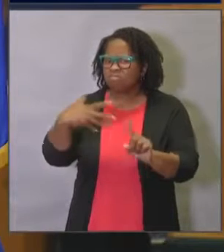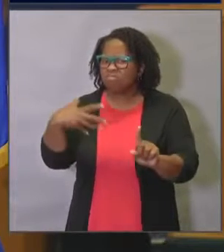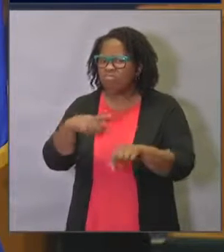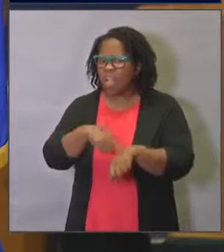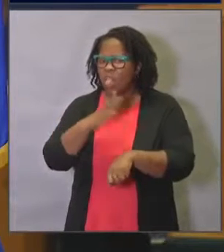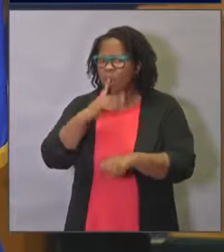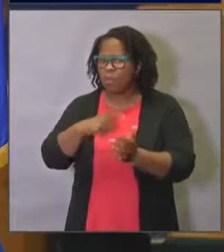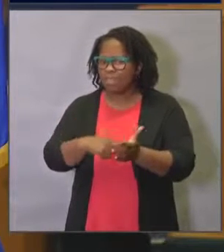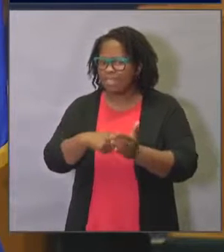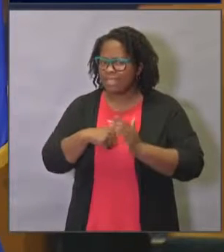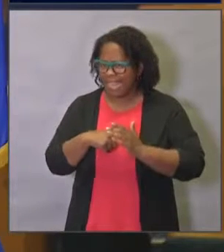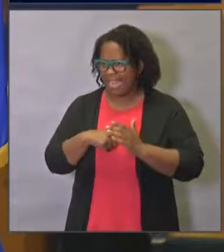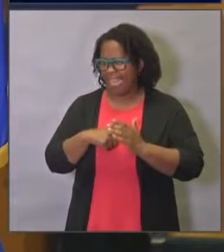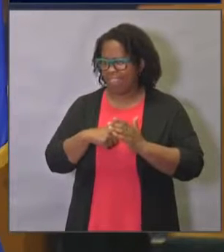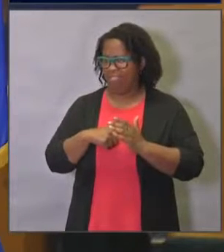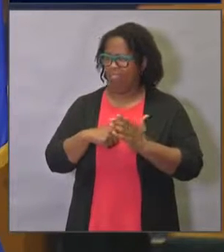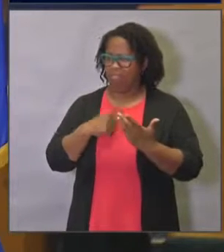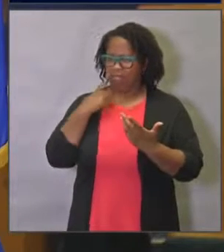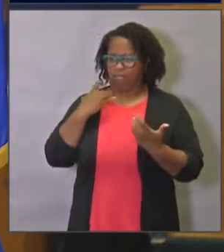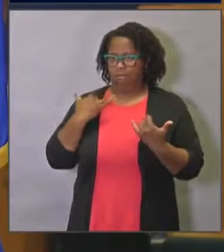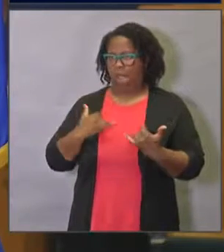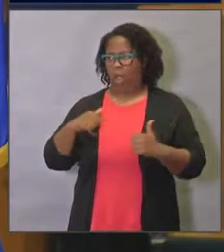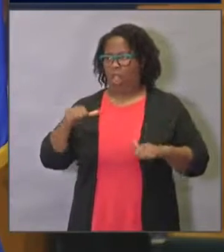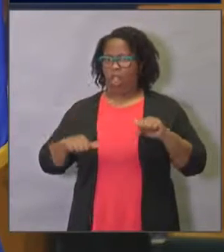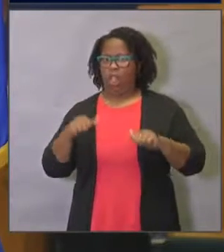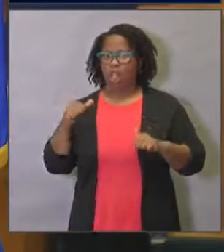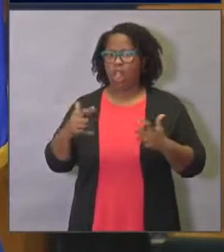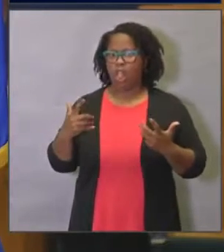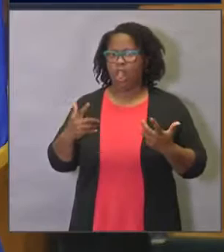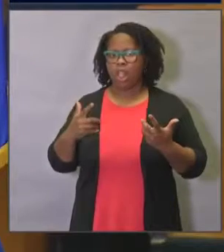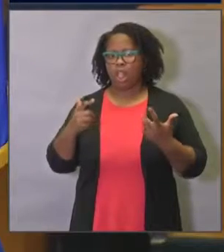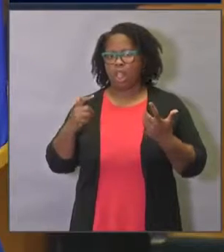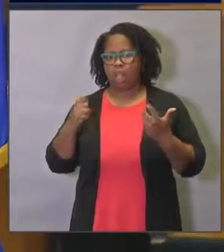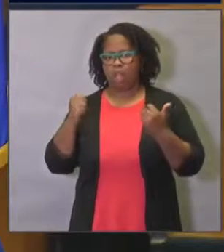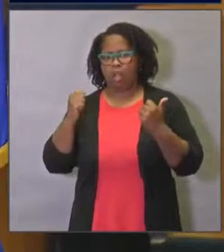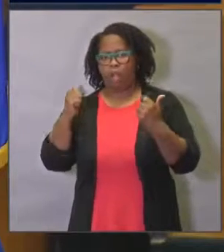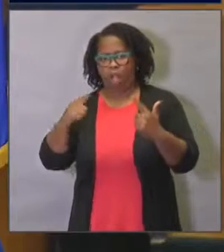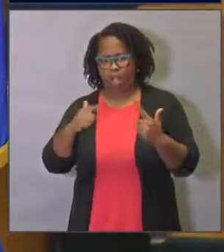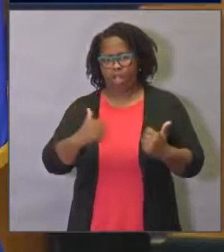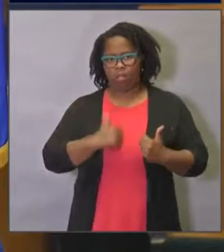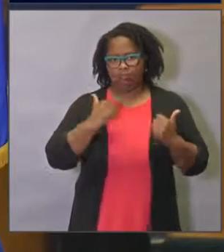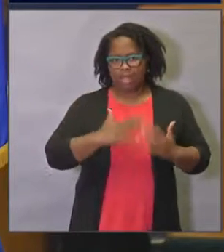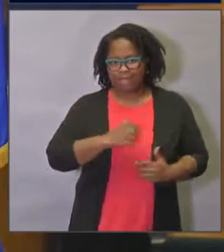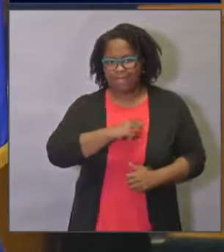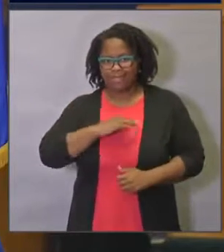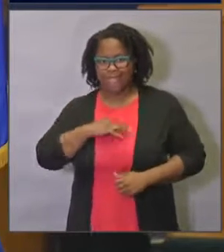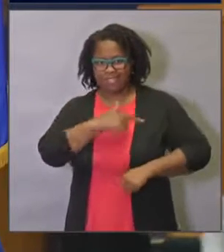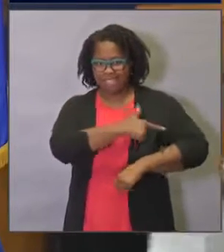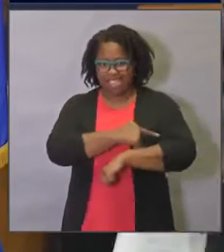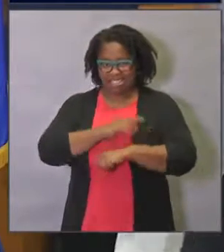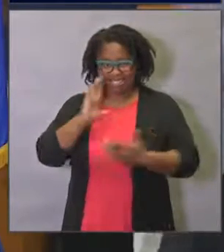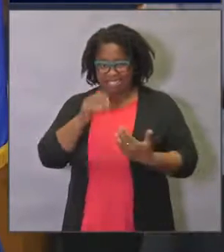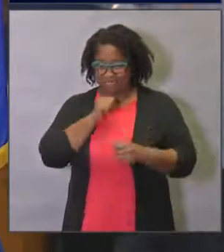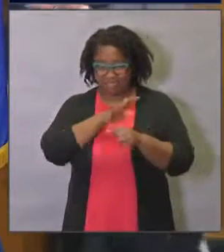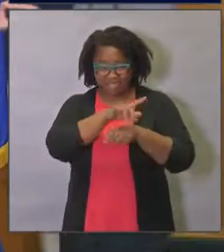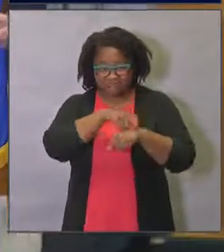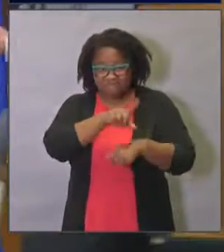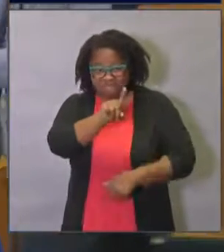take, given the current uncertainties, to get all SNF residents and staff vaccinated? And then